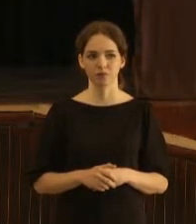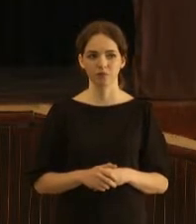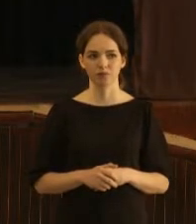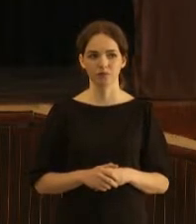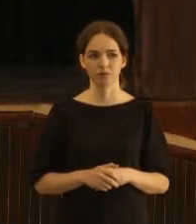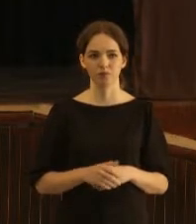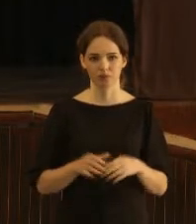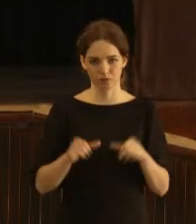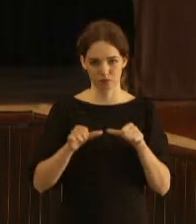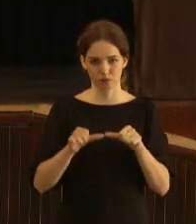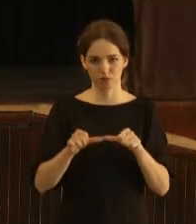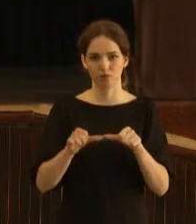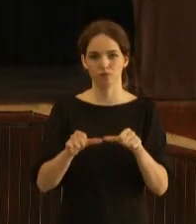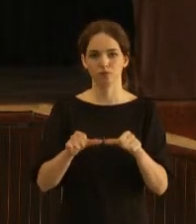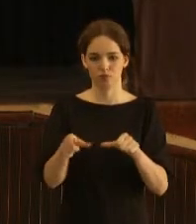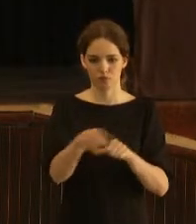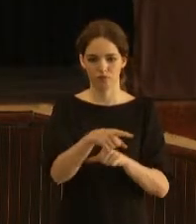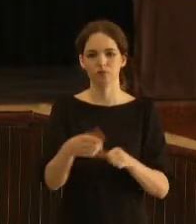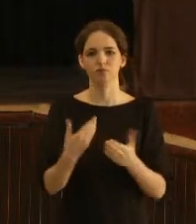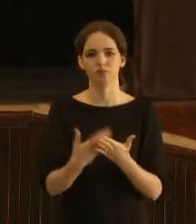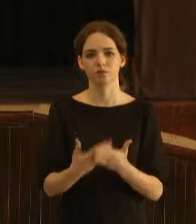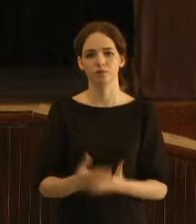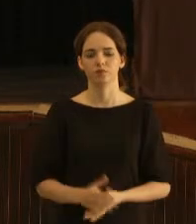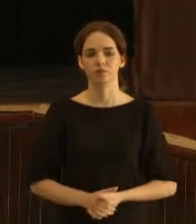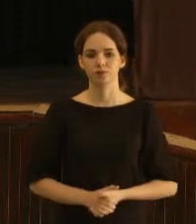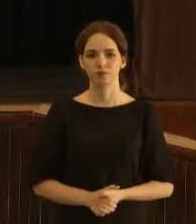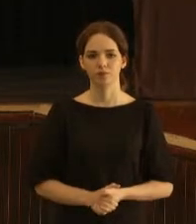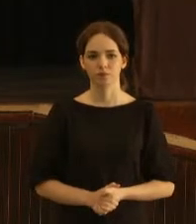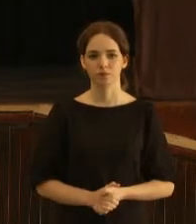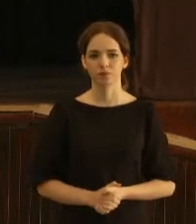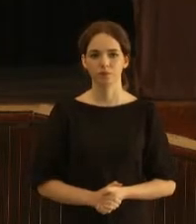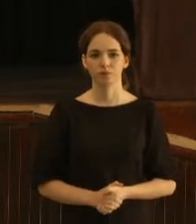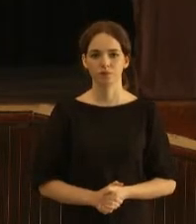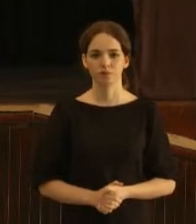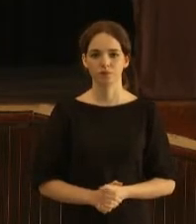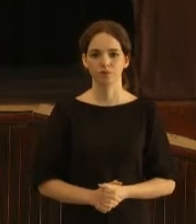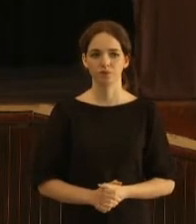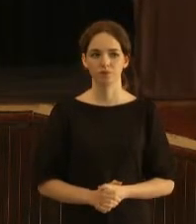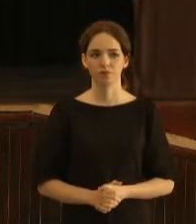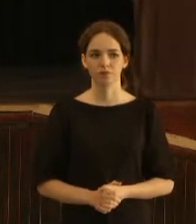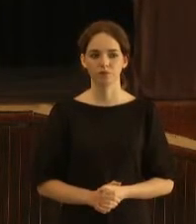with the ones that we have on the line.